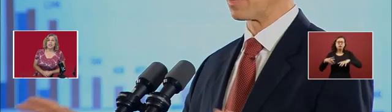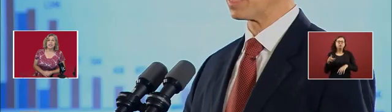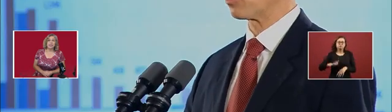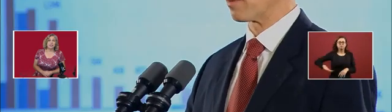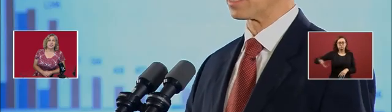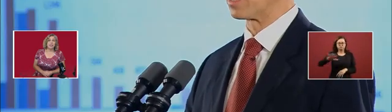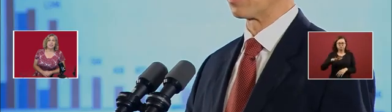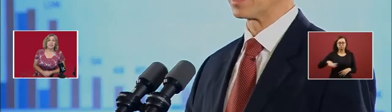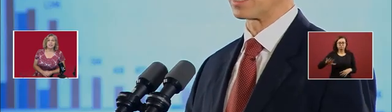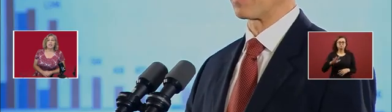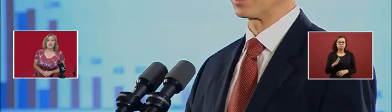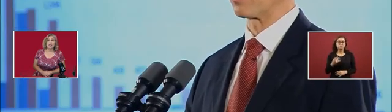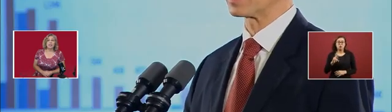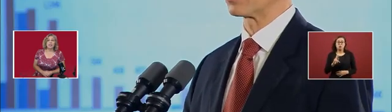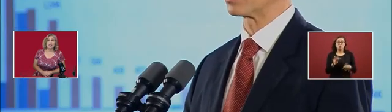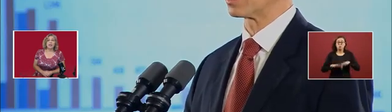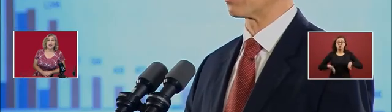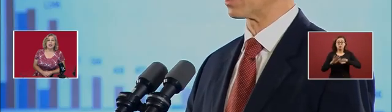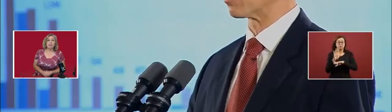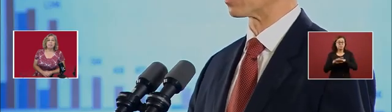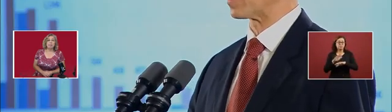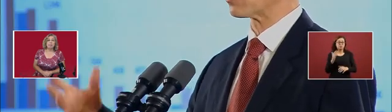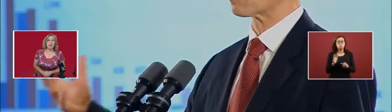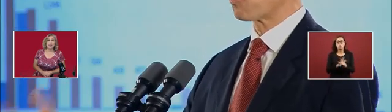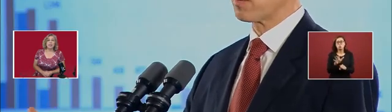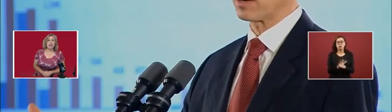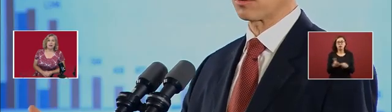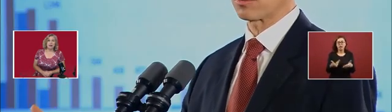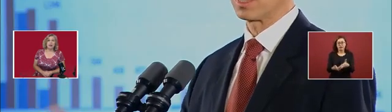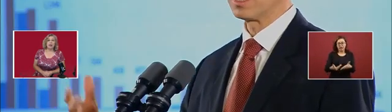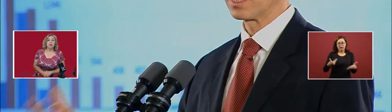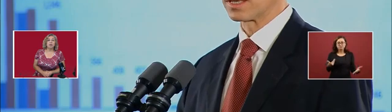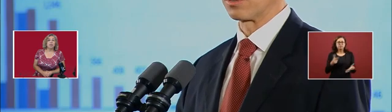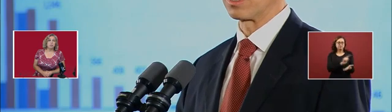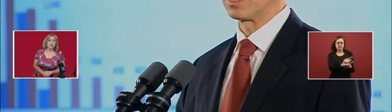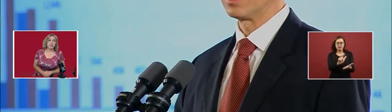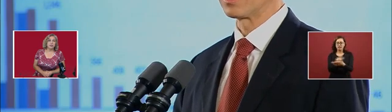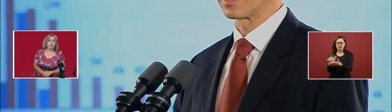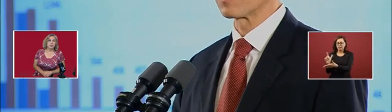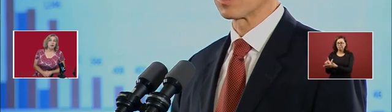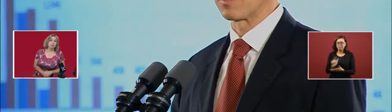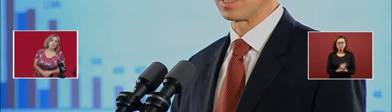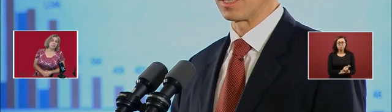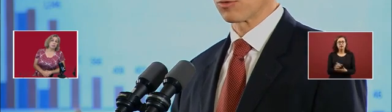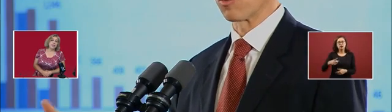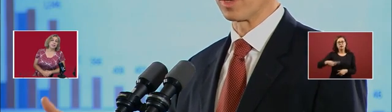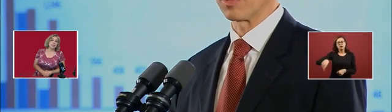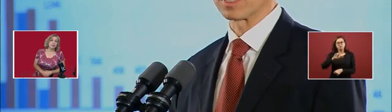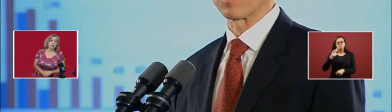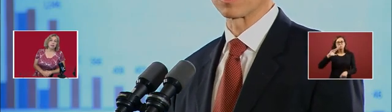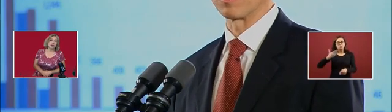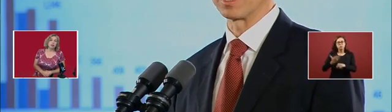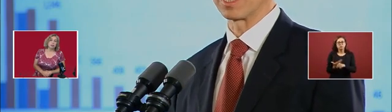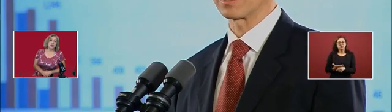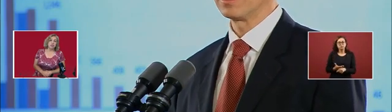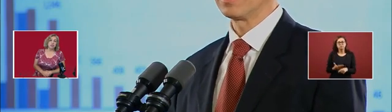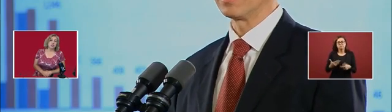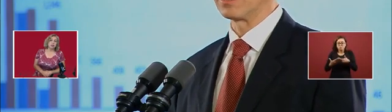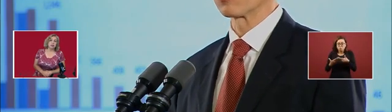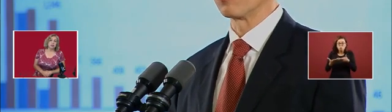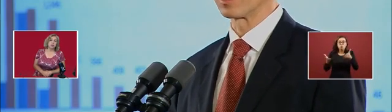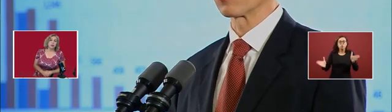infectious disease that affects all Mexicans, particularly the ones that live in